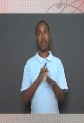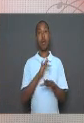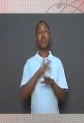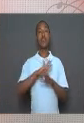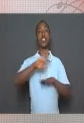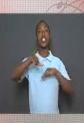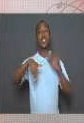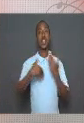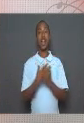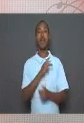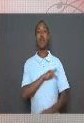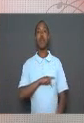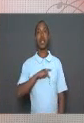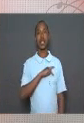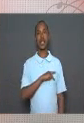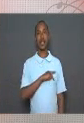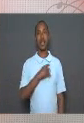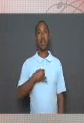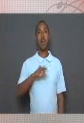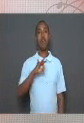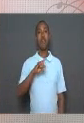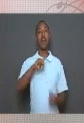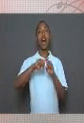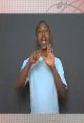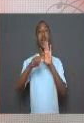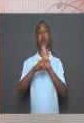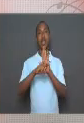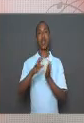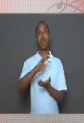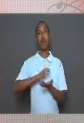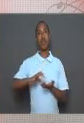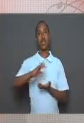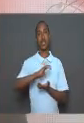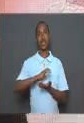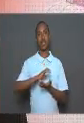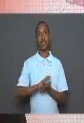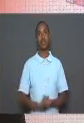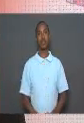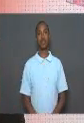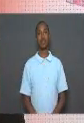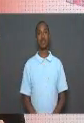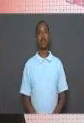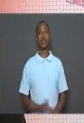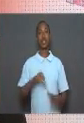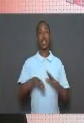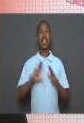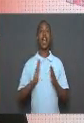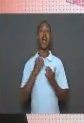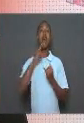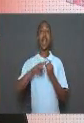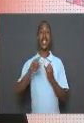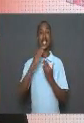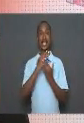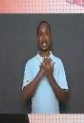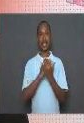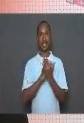the general properties of ionic compounds. In our last